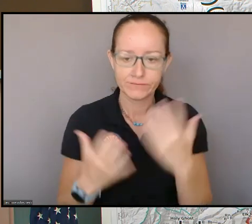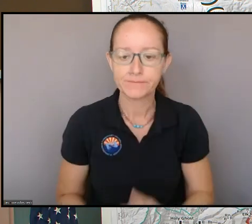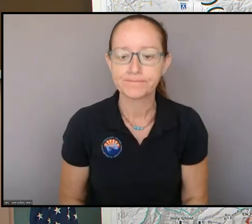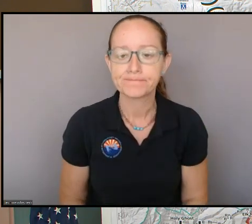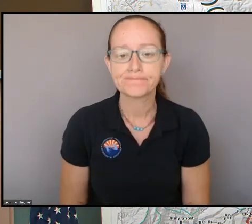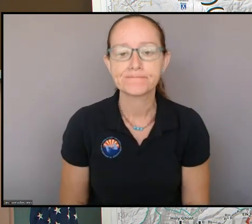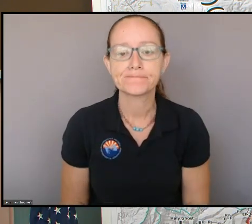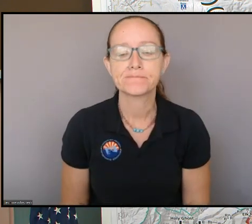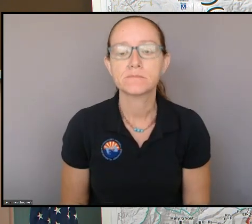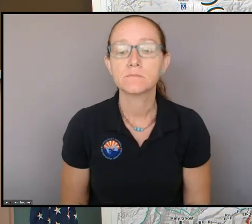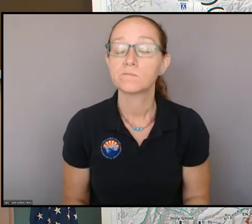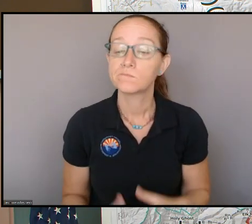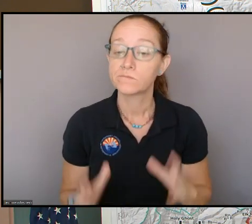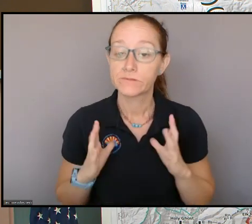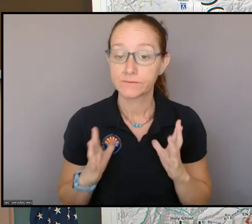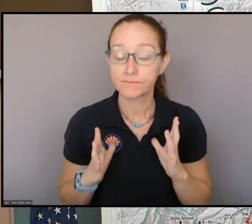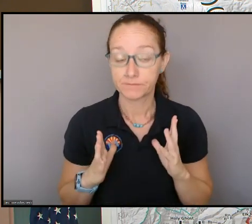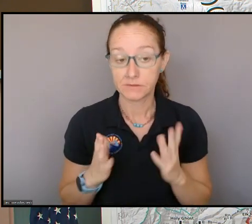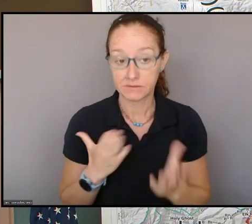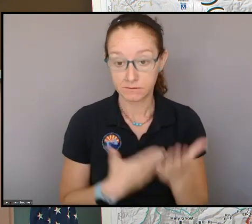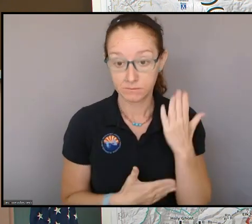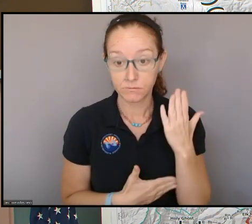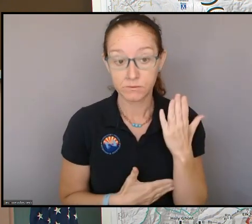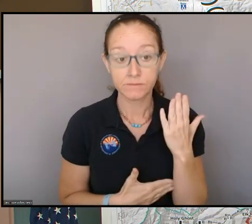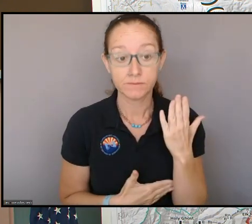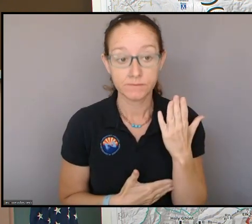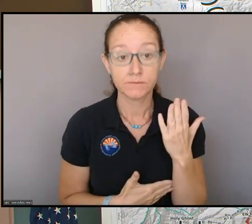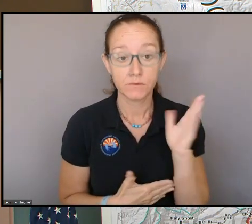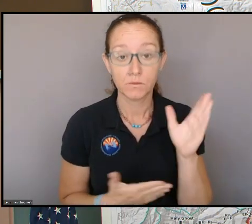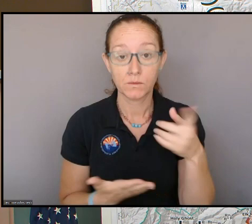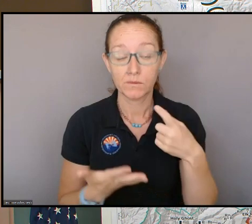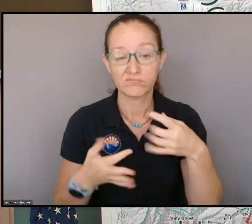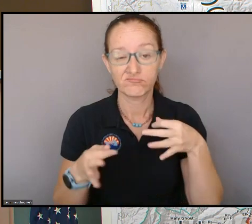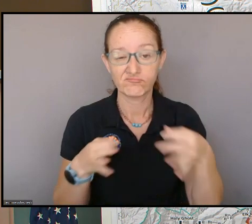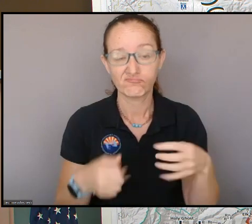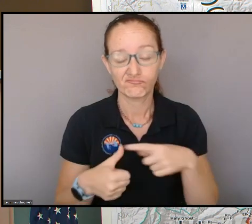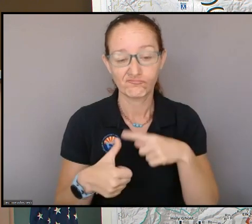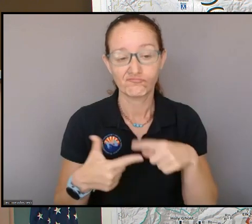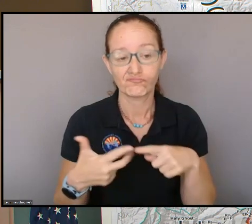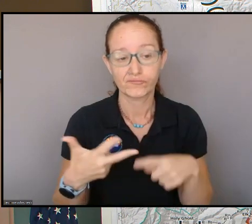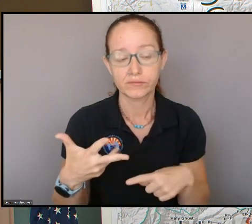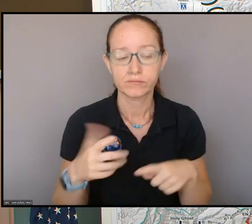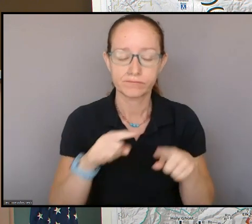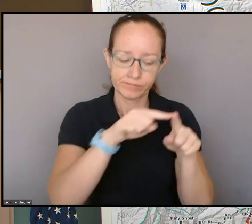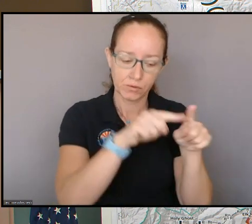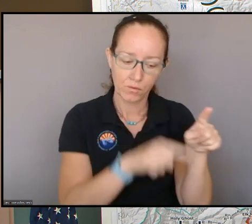Alrighty, so this morning we'll talk about a few things as we come around the fire.